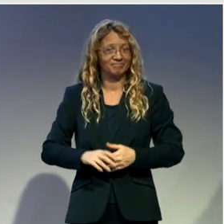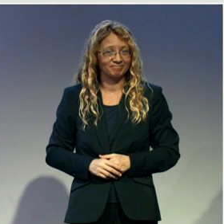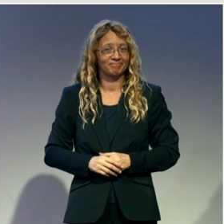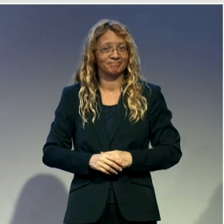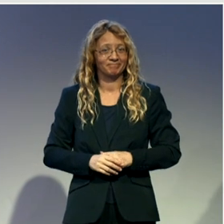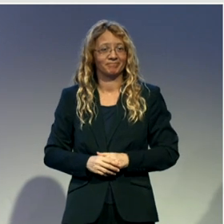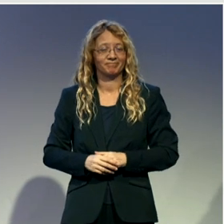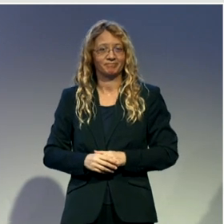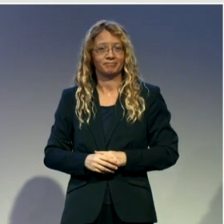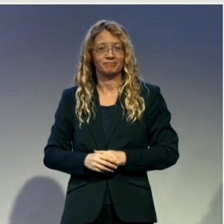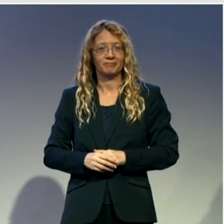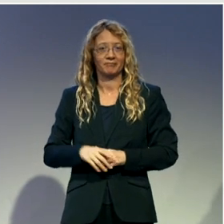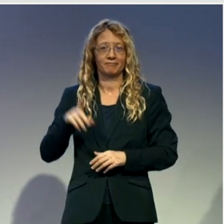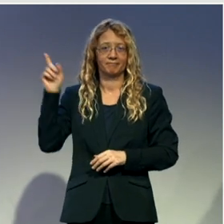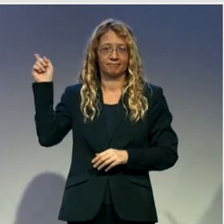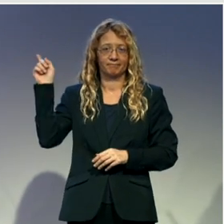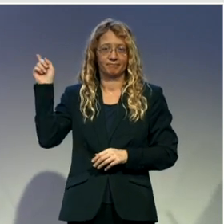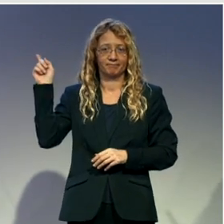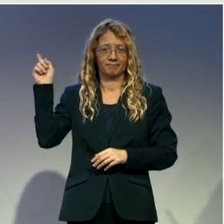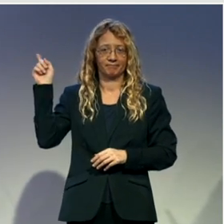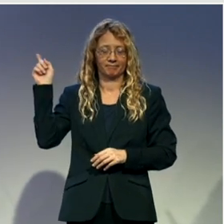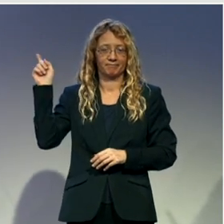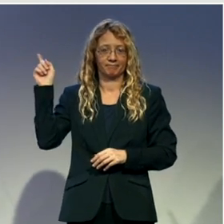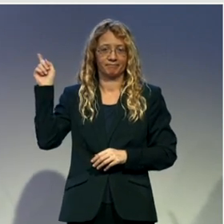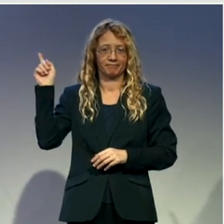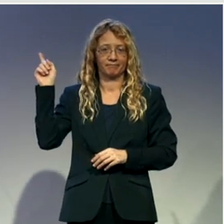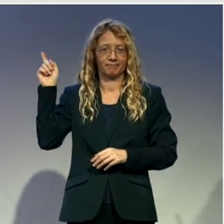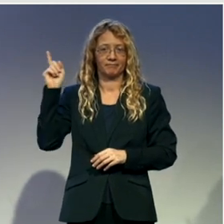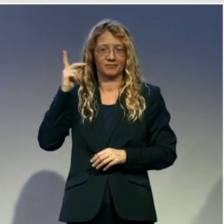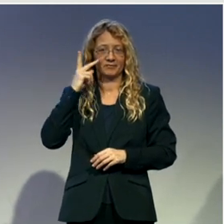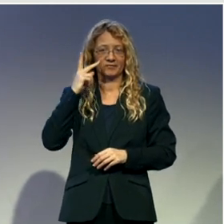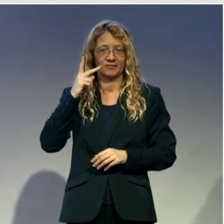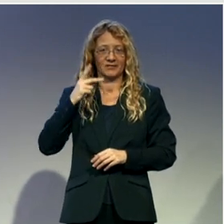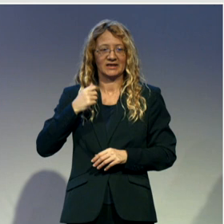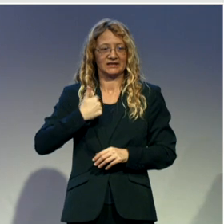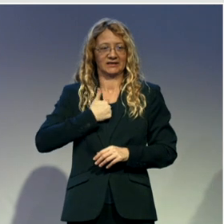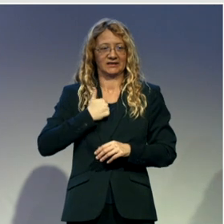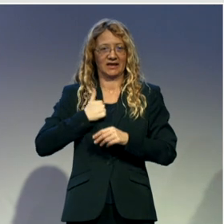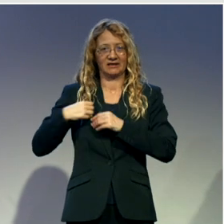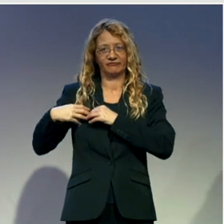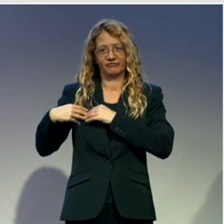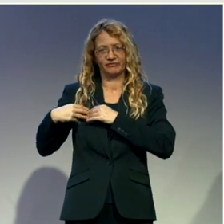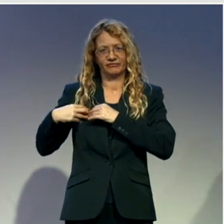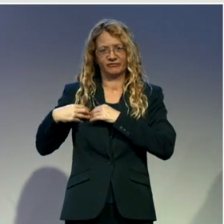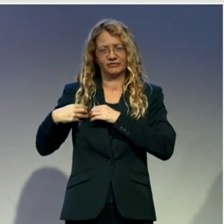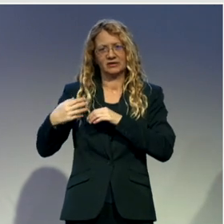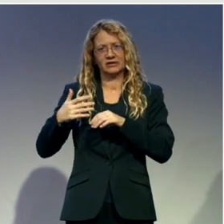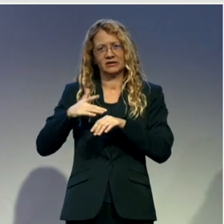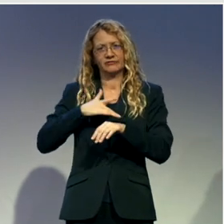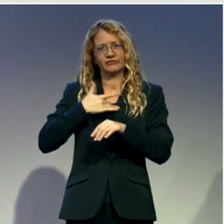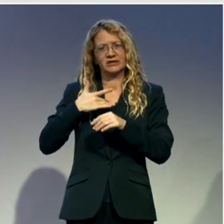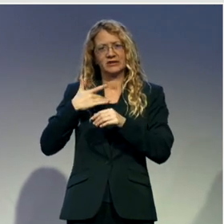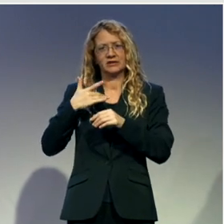this particular slide shows you that findings with self-examination will find out a lump of 25 millimeter size by